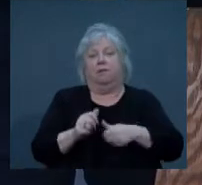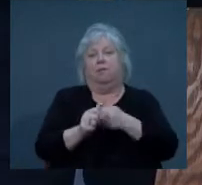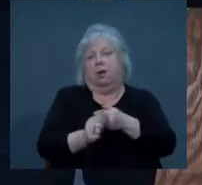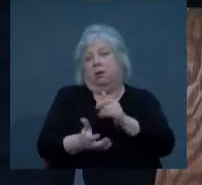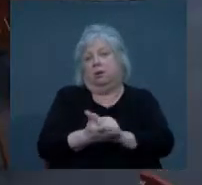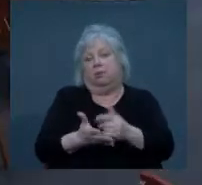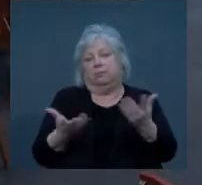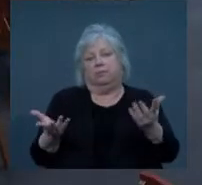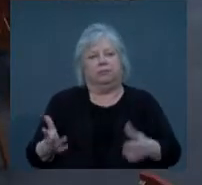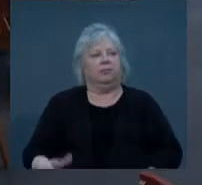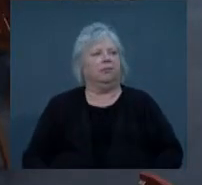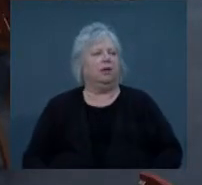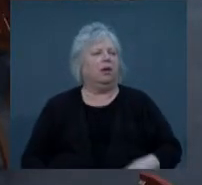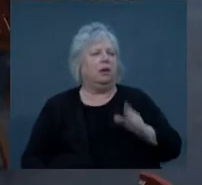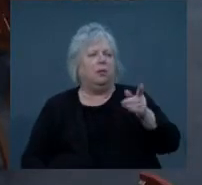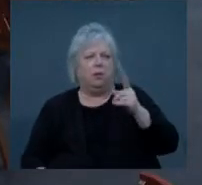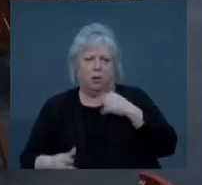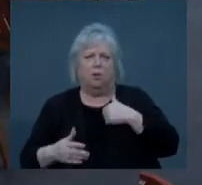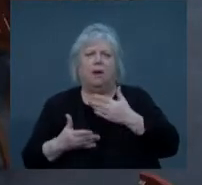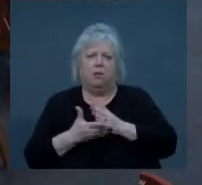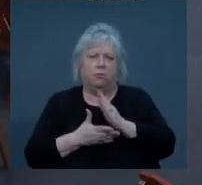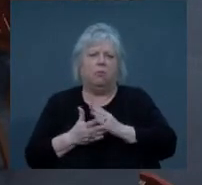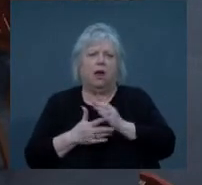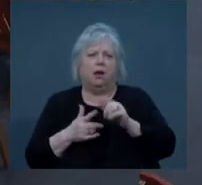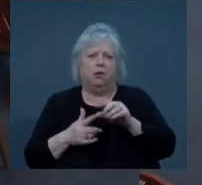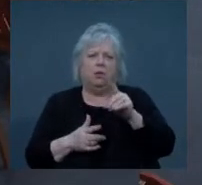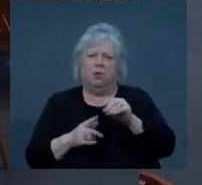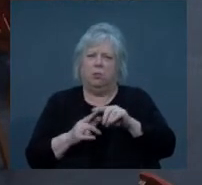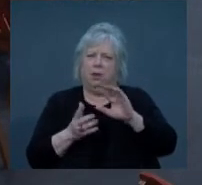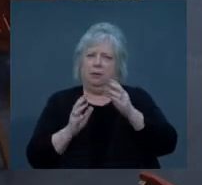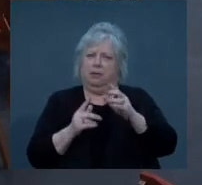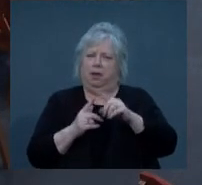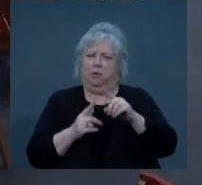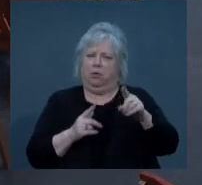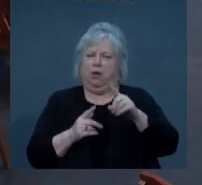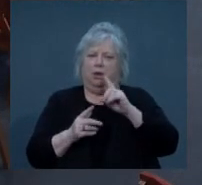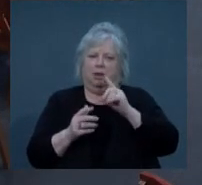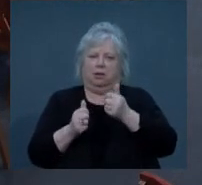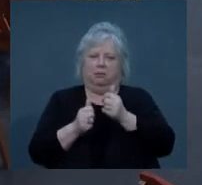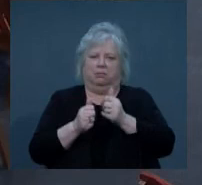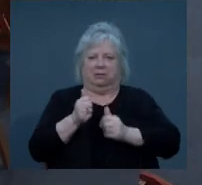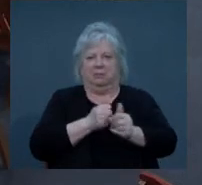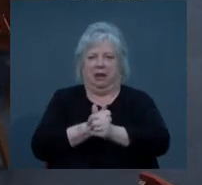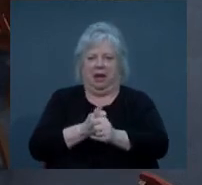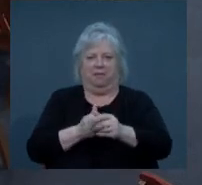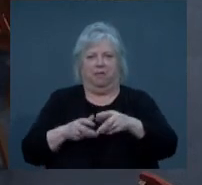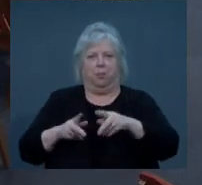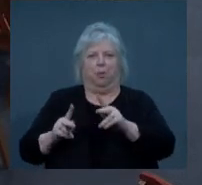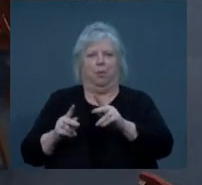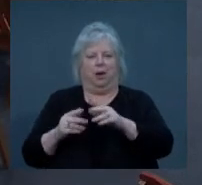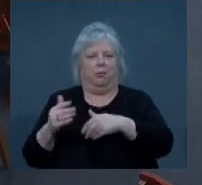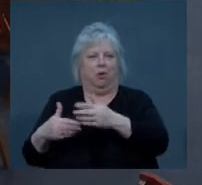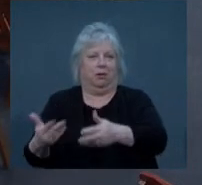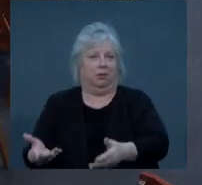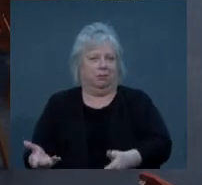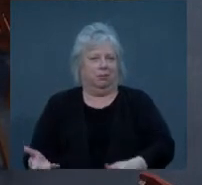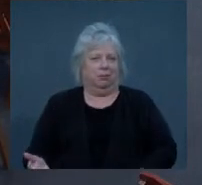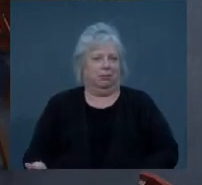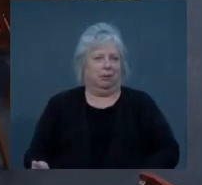that. What you had the right to do, I understand that. It just seemed like you got ahead of the permitting process for